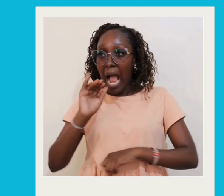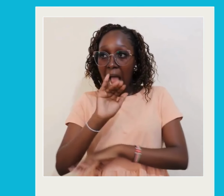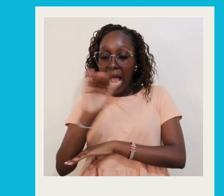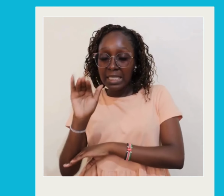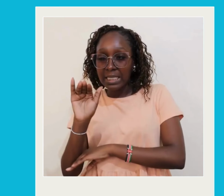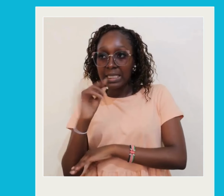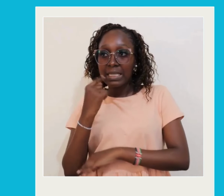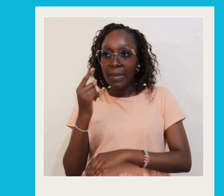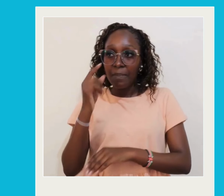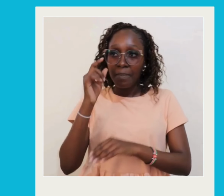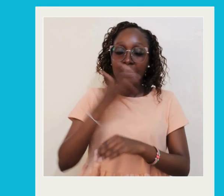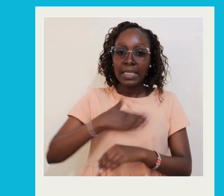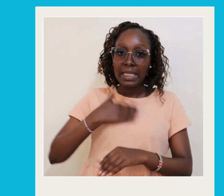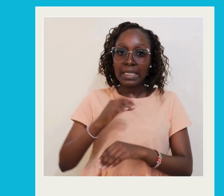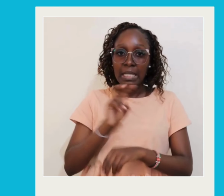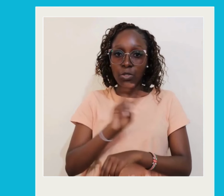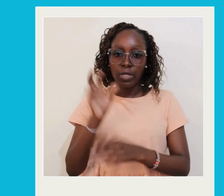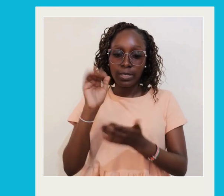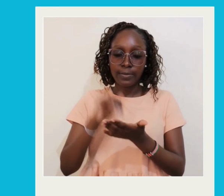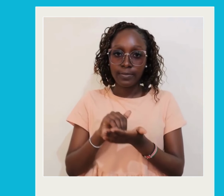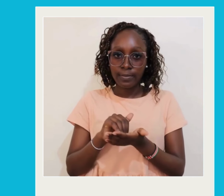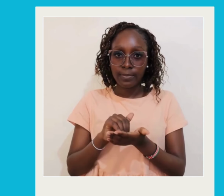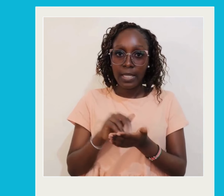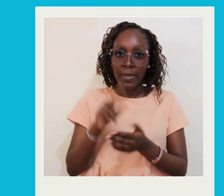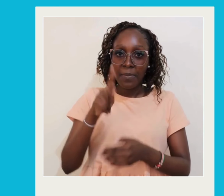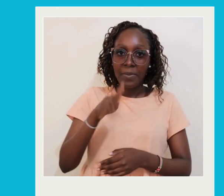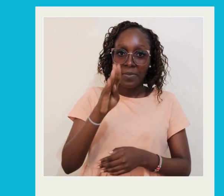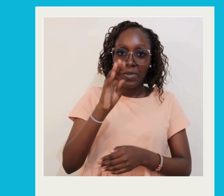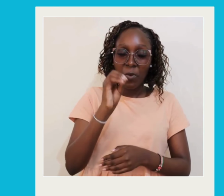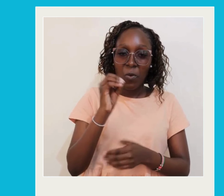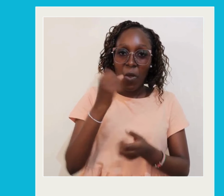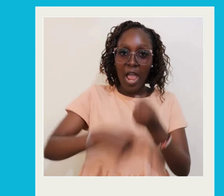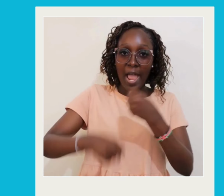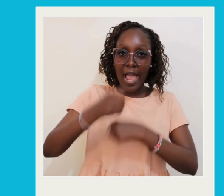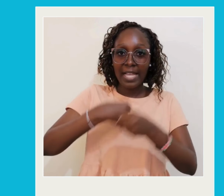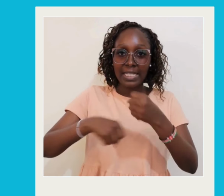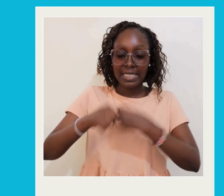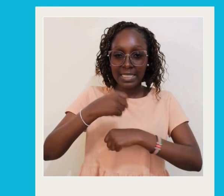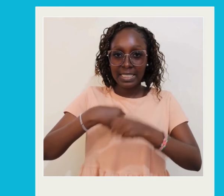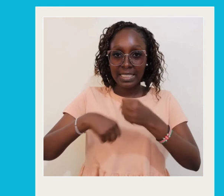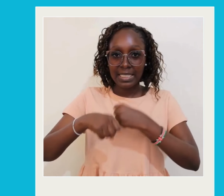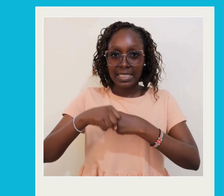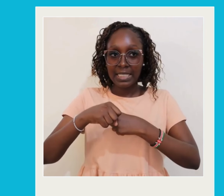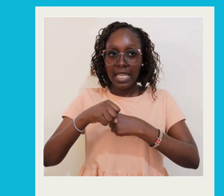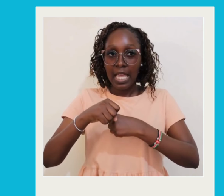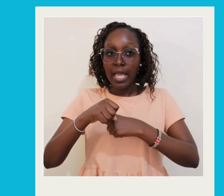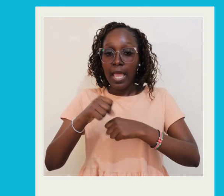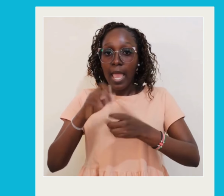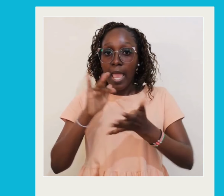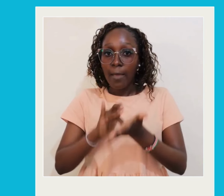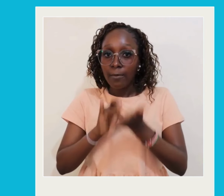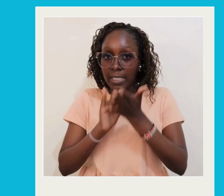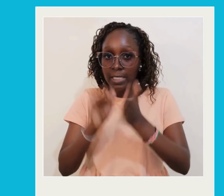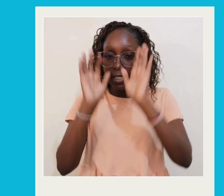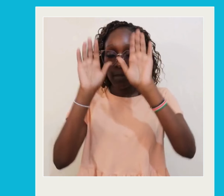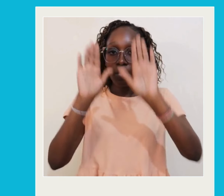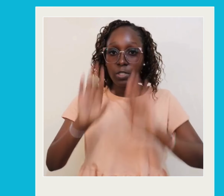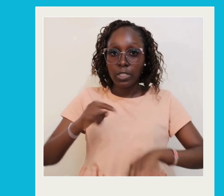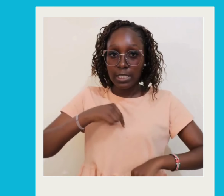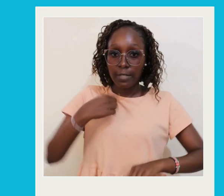cancellation, and PBOs have the right to appeal cancellation decisions through a set legal